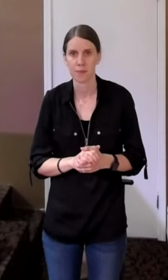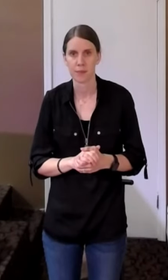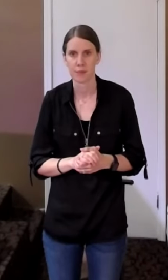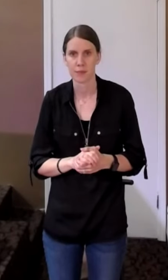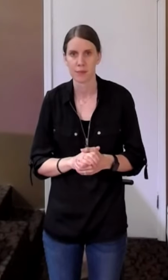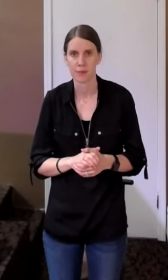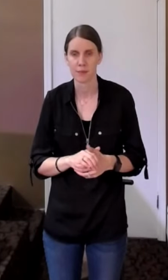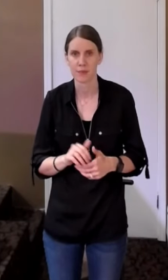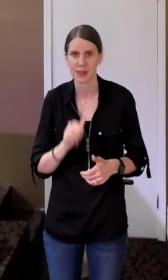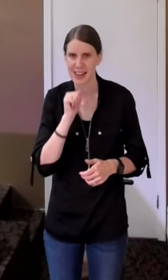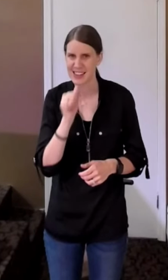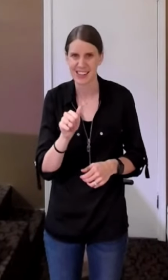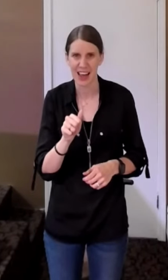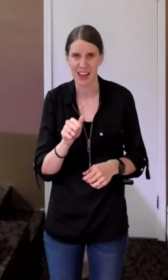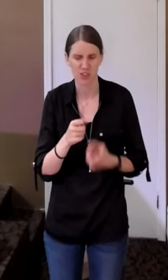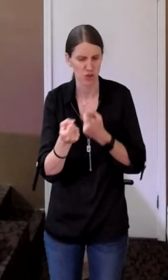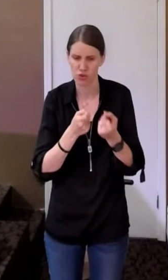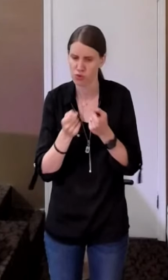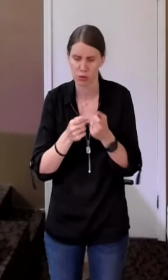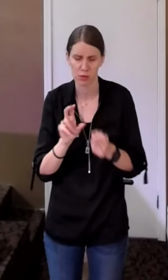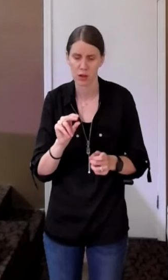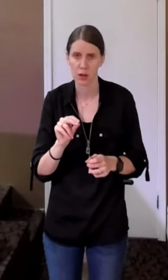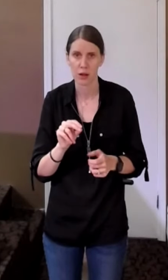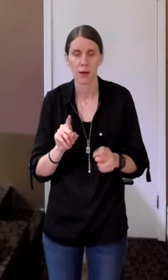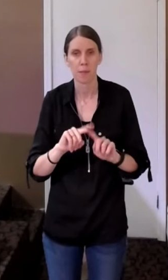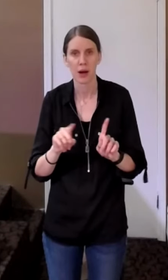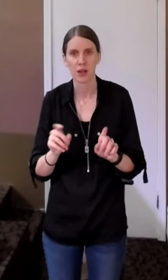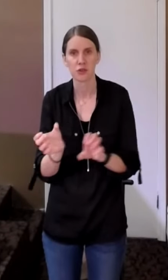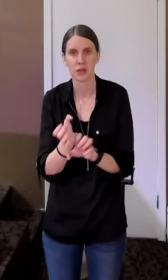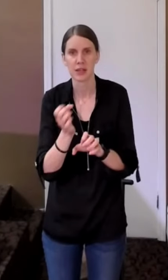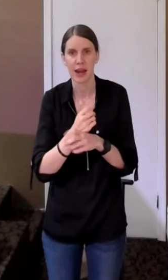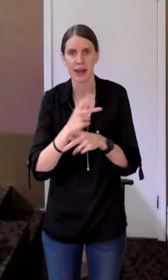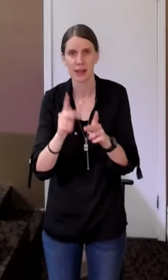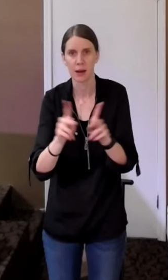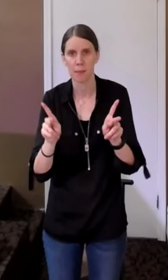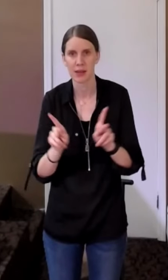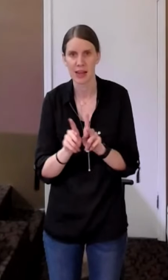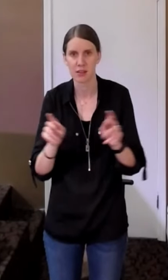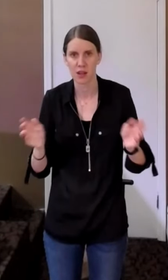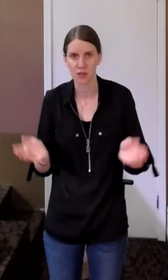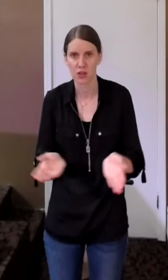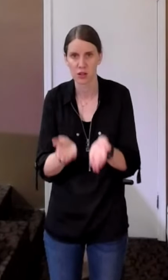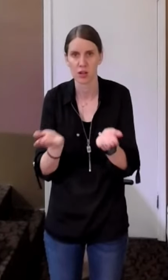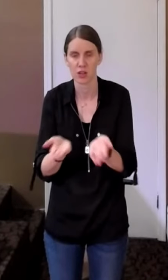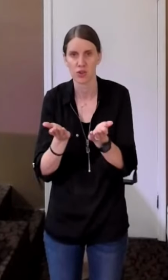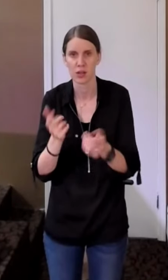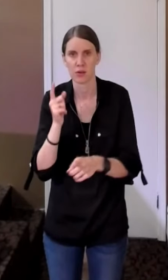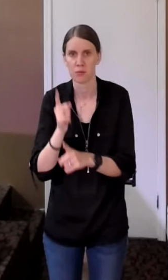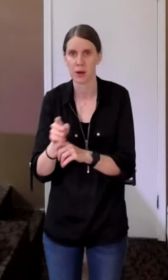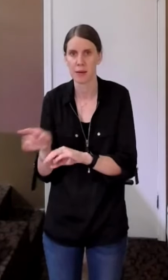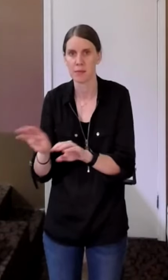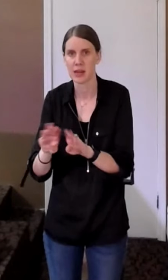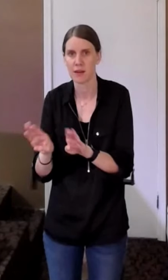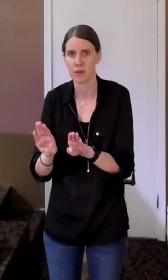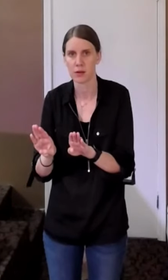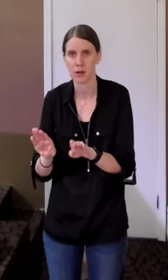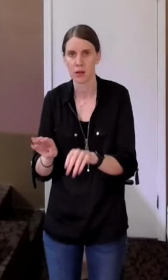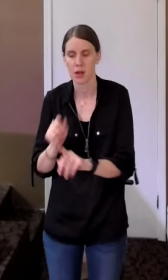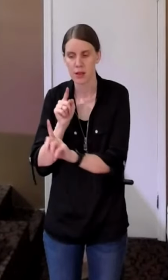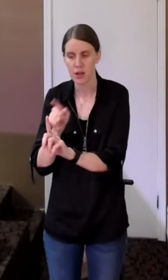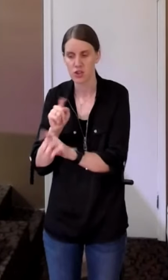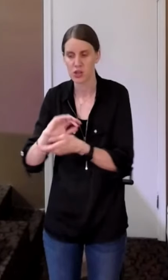thumb on her head kind of thing. This is creating the environment and encouraging the right behaviors so that she can